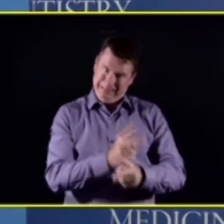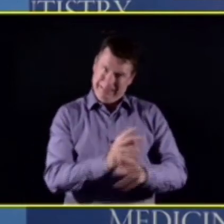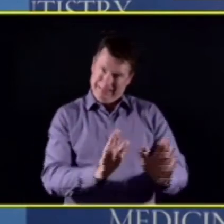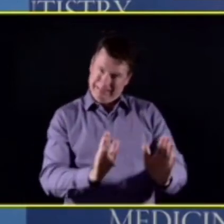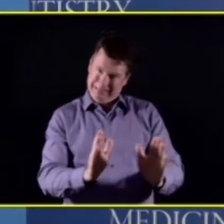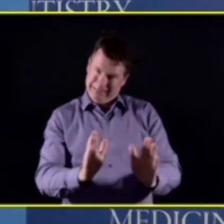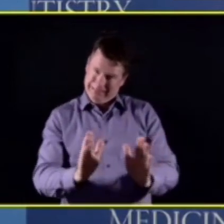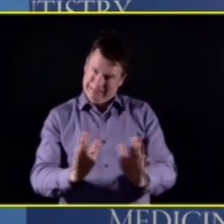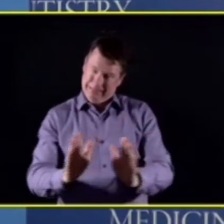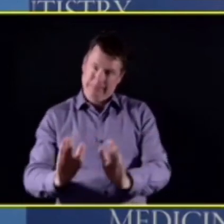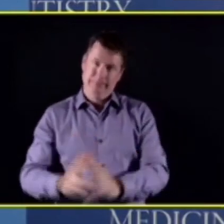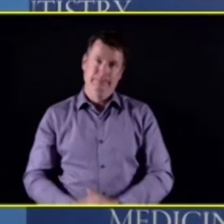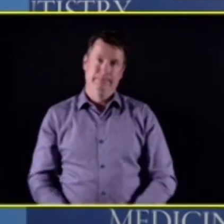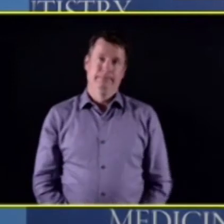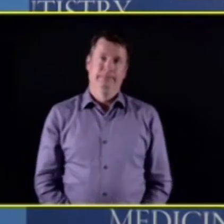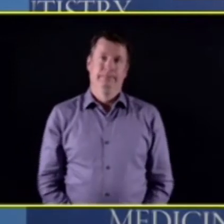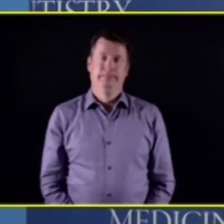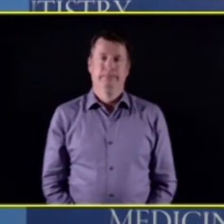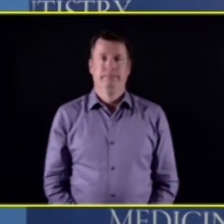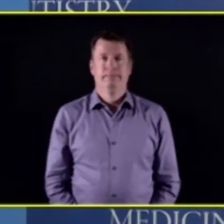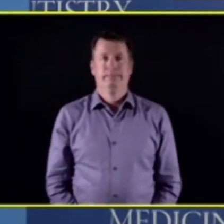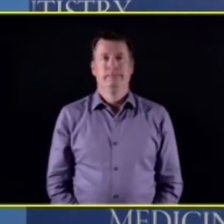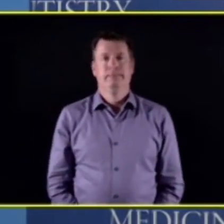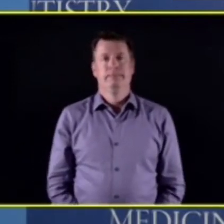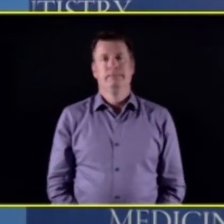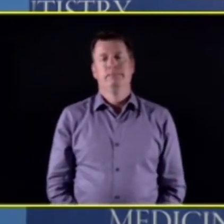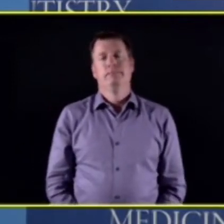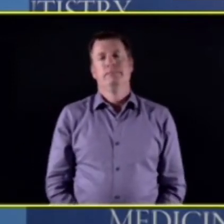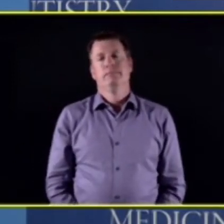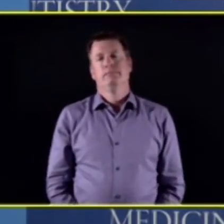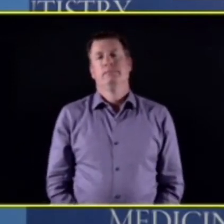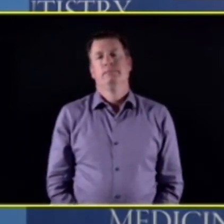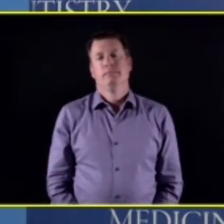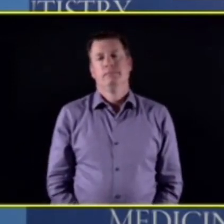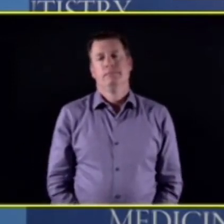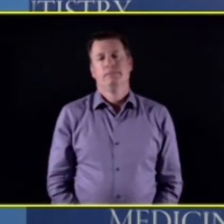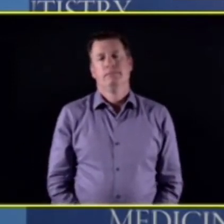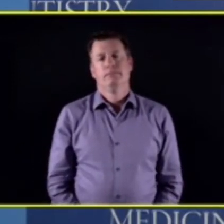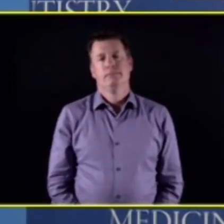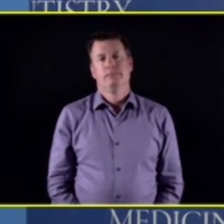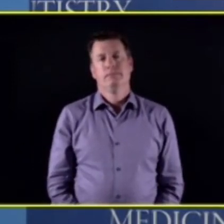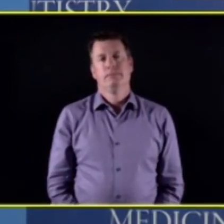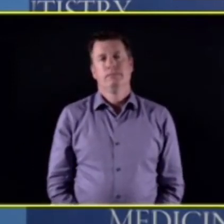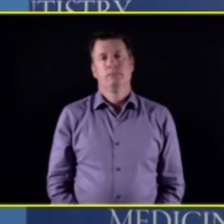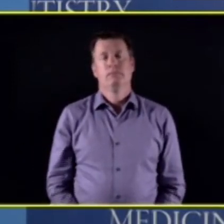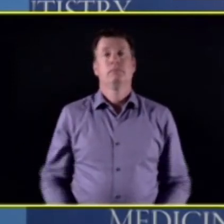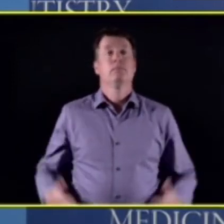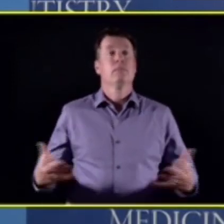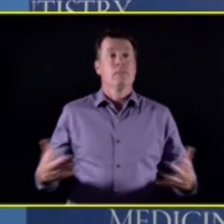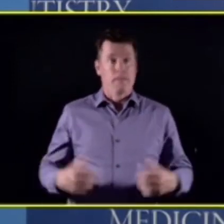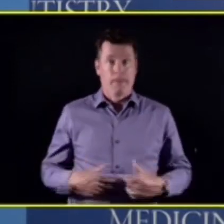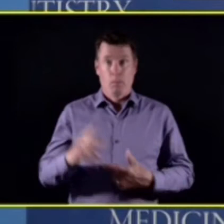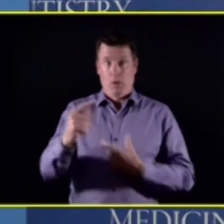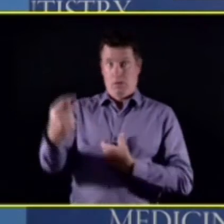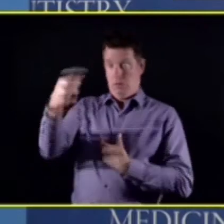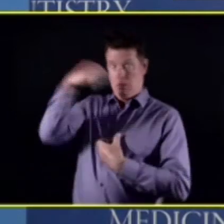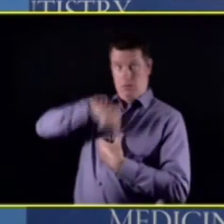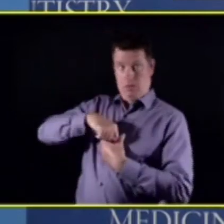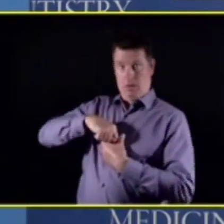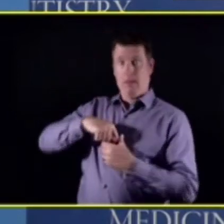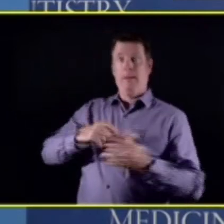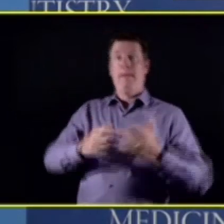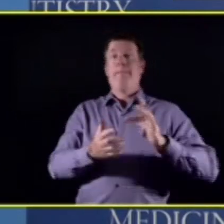inflammation or injury in the brain, together lead to this loss of memory. And it's a very typical